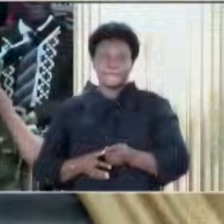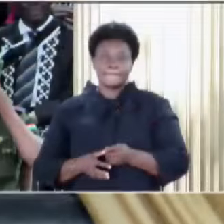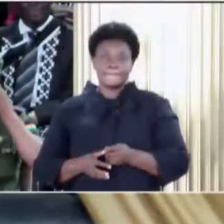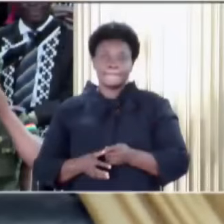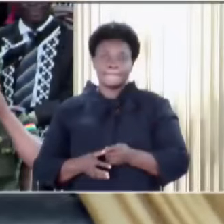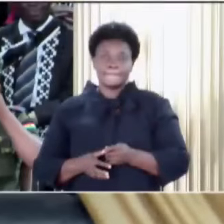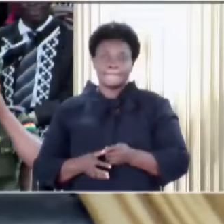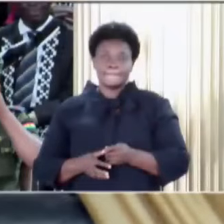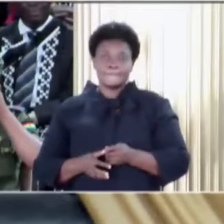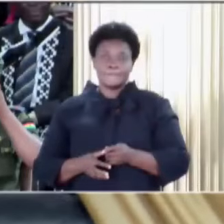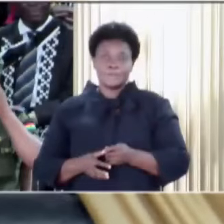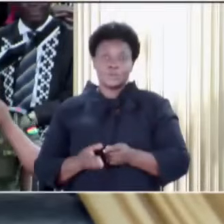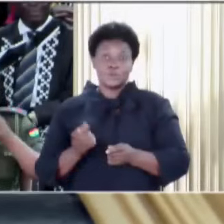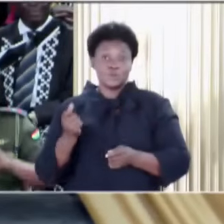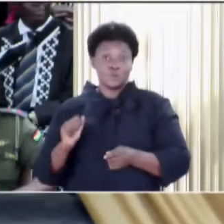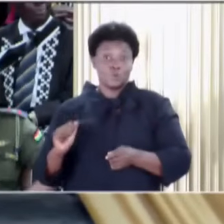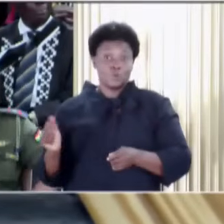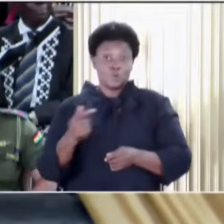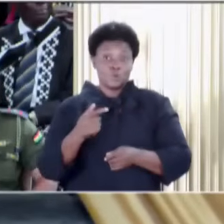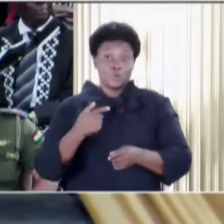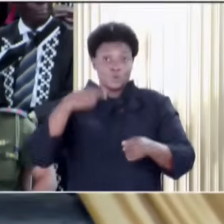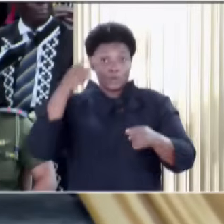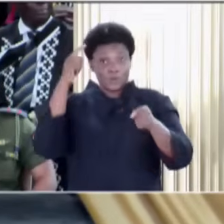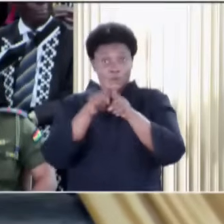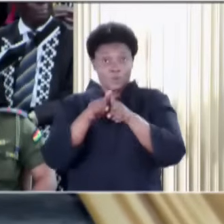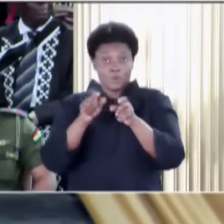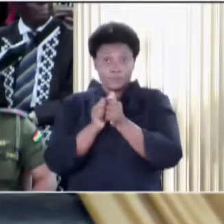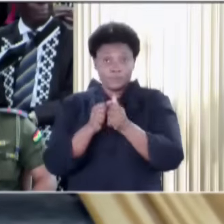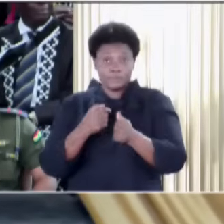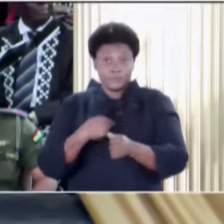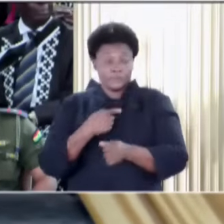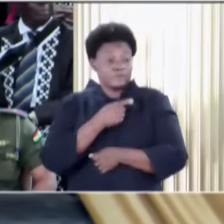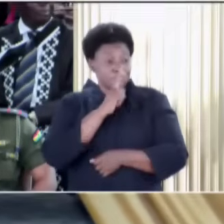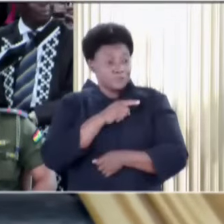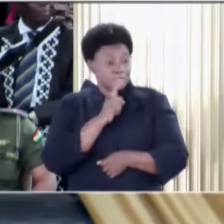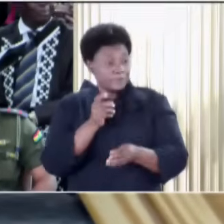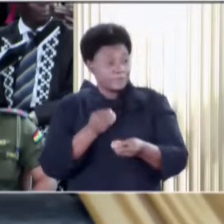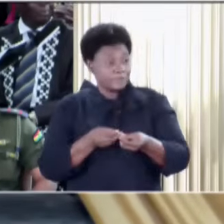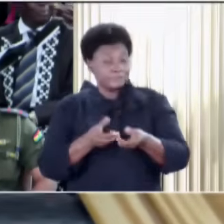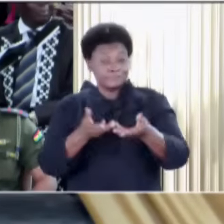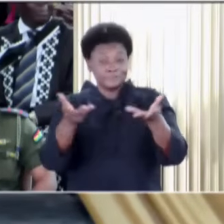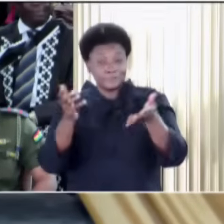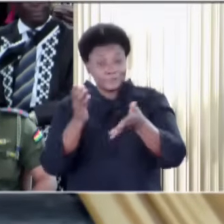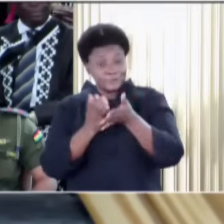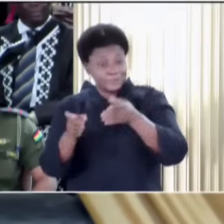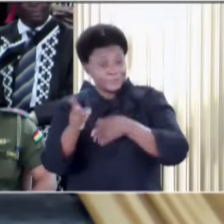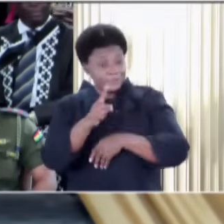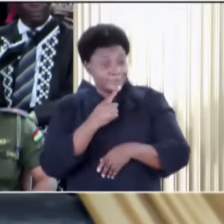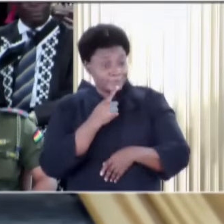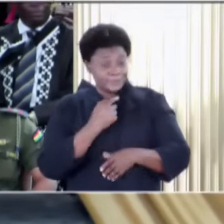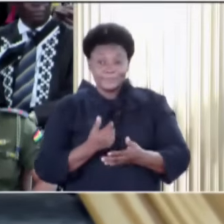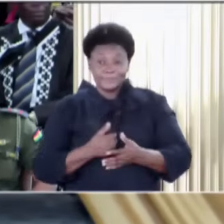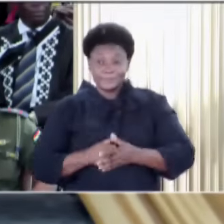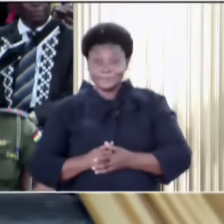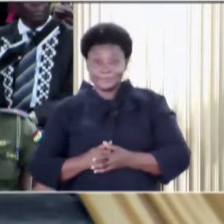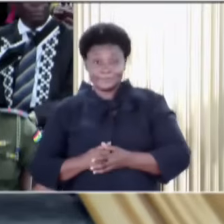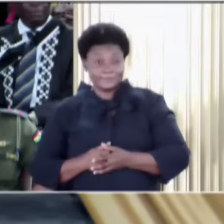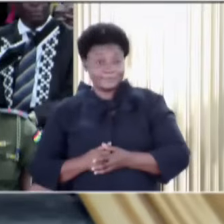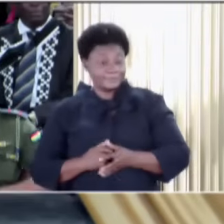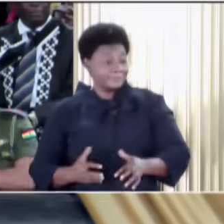You all agree with me that Emmanuel has really spoken for all of us and greatly inspired